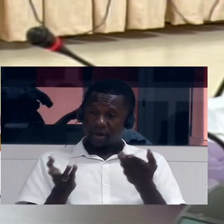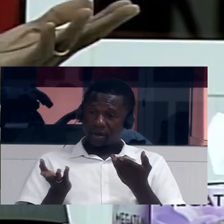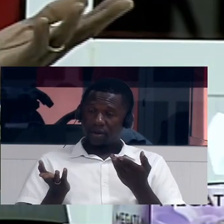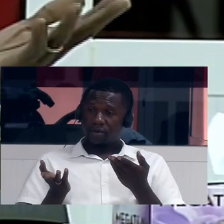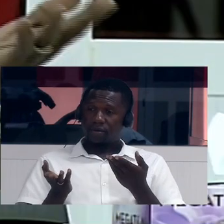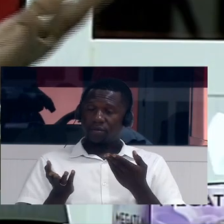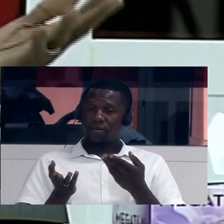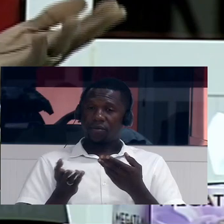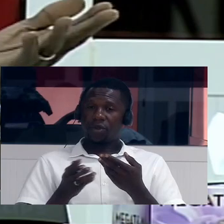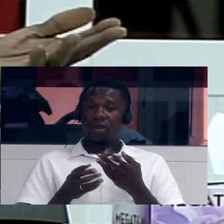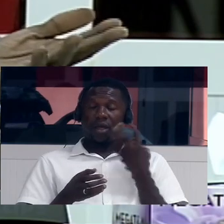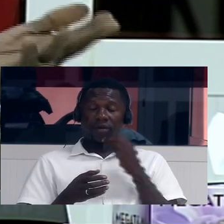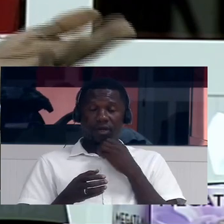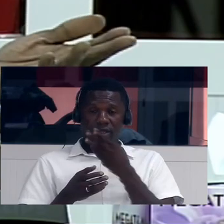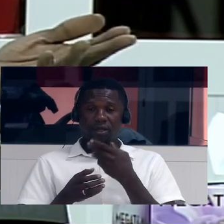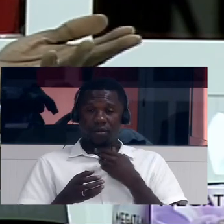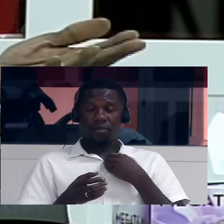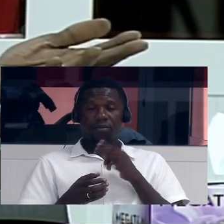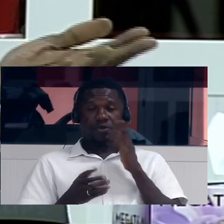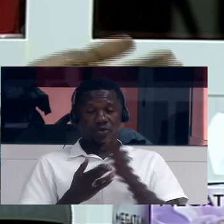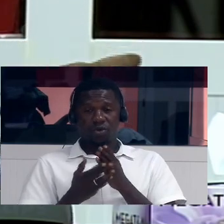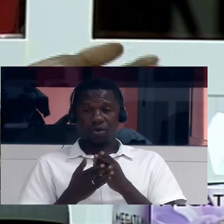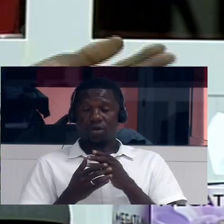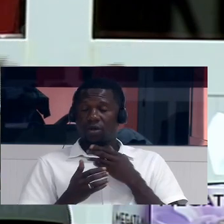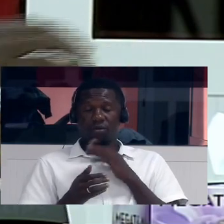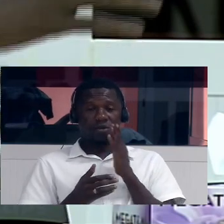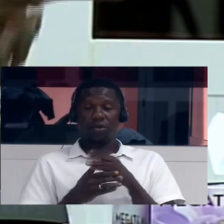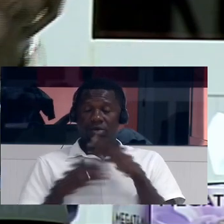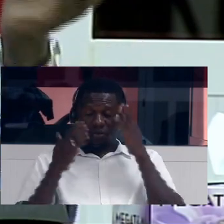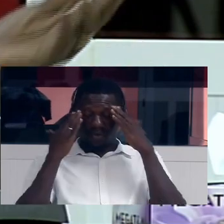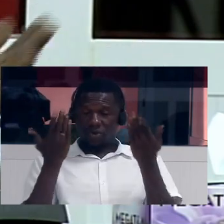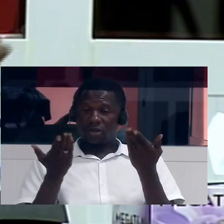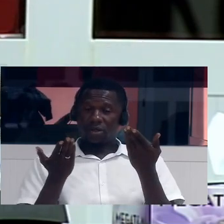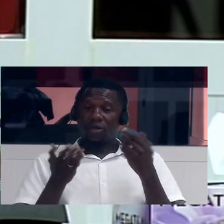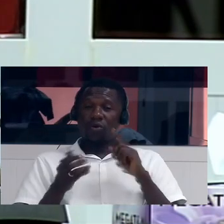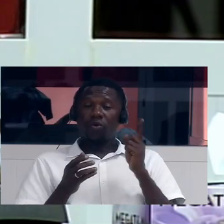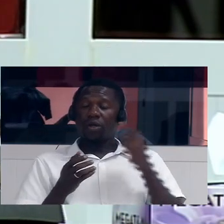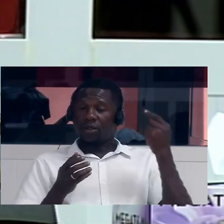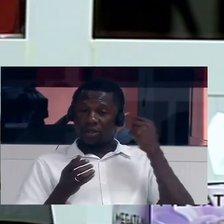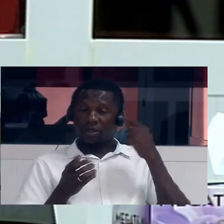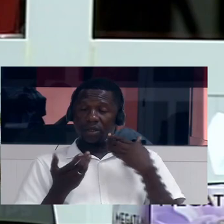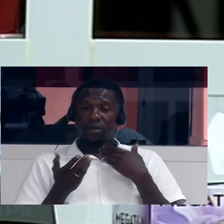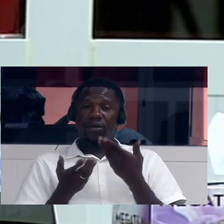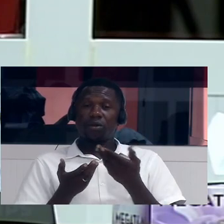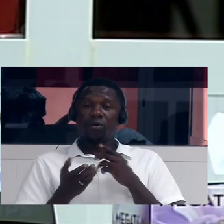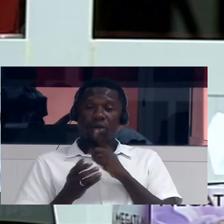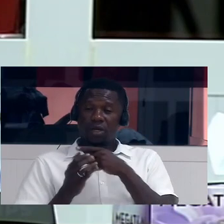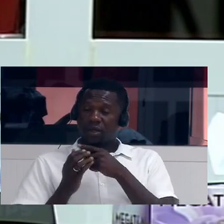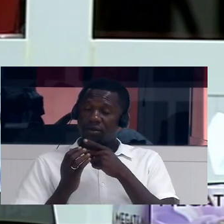Well, if I say I'm sure, that's not a fair statement to make. That's why I'm asking. All the indications that I'm getting. Were there indicators that your people